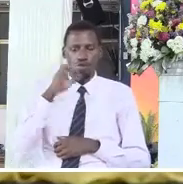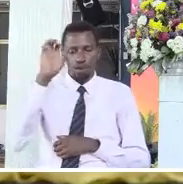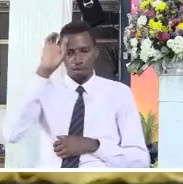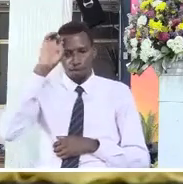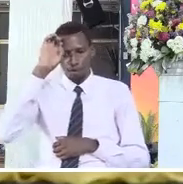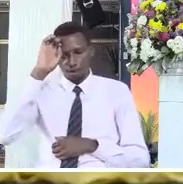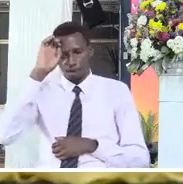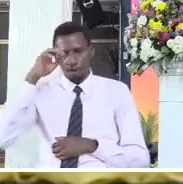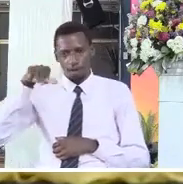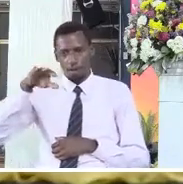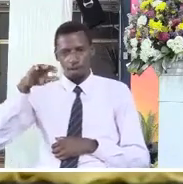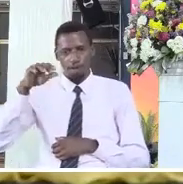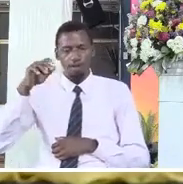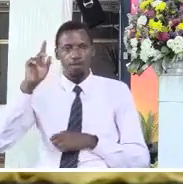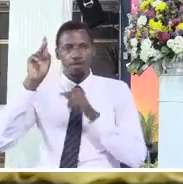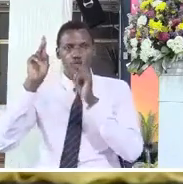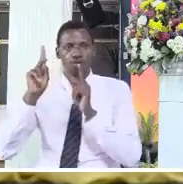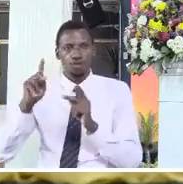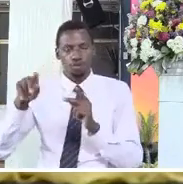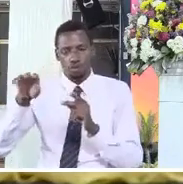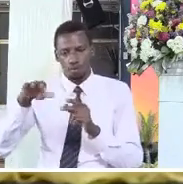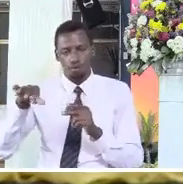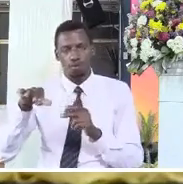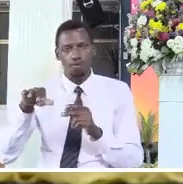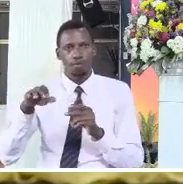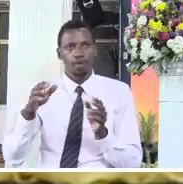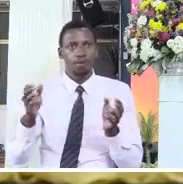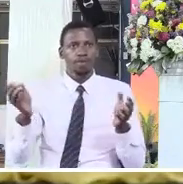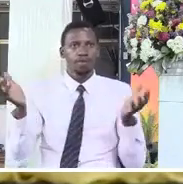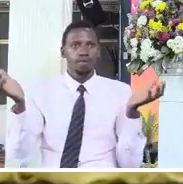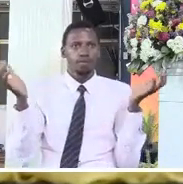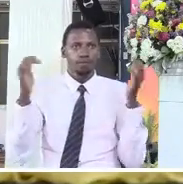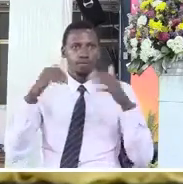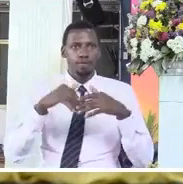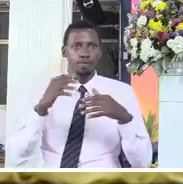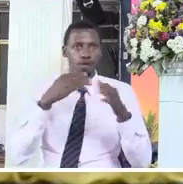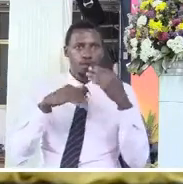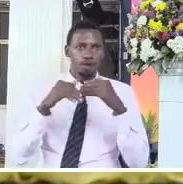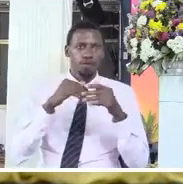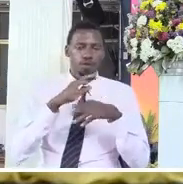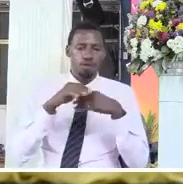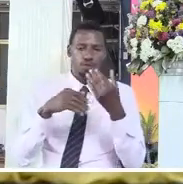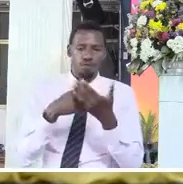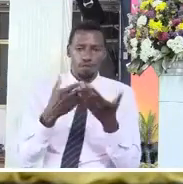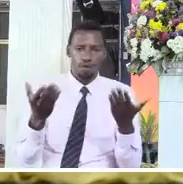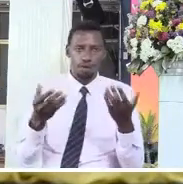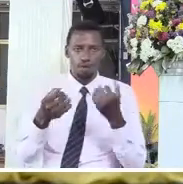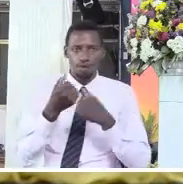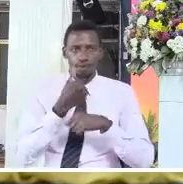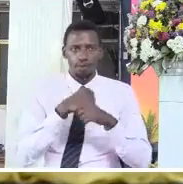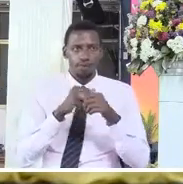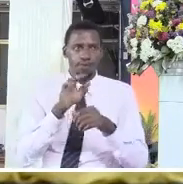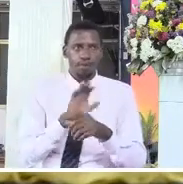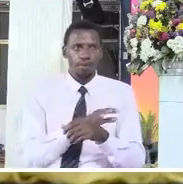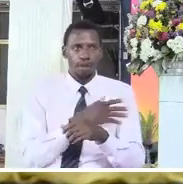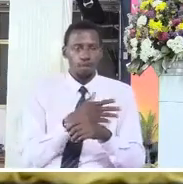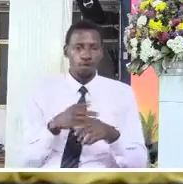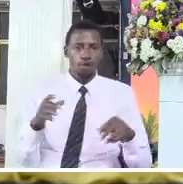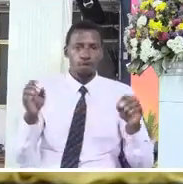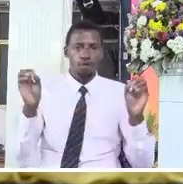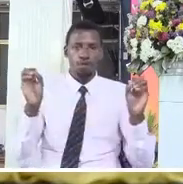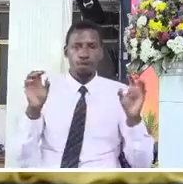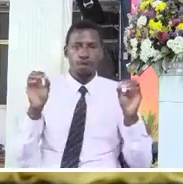Kisumu region. So such kind of things, intervarsity rallies, all those activities, intervarsity music